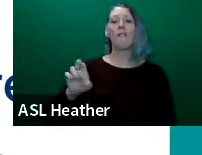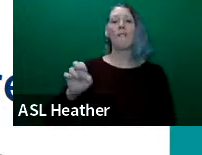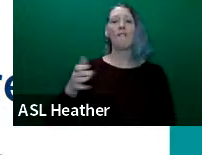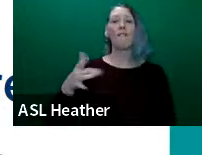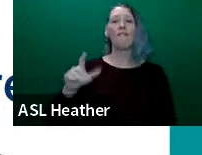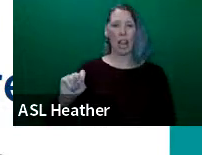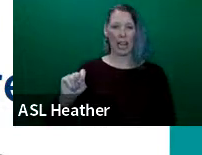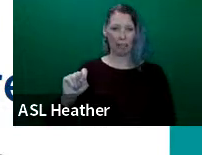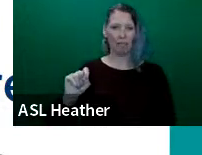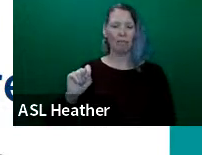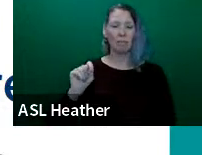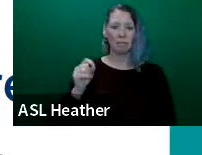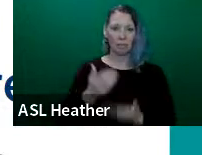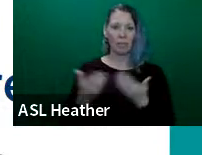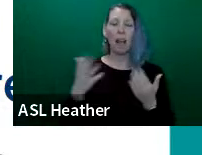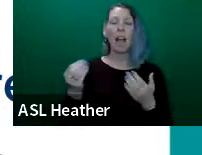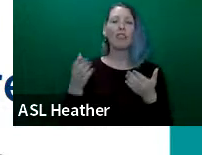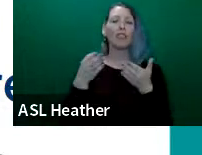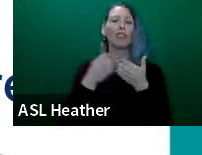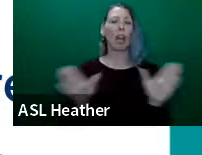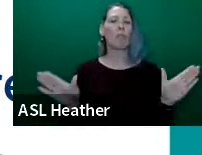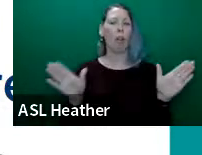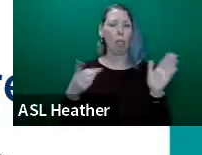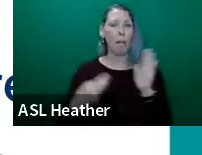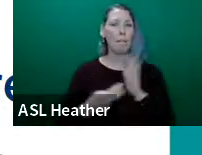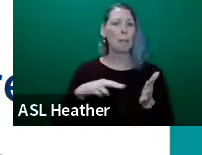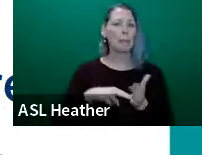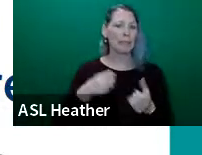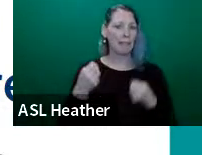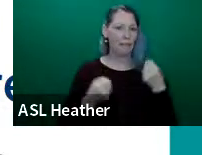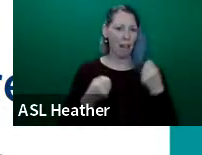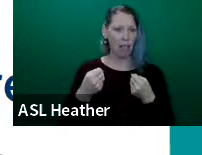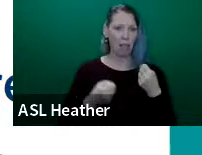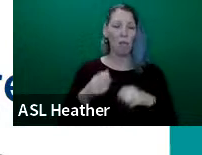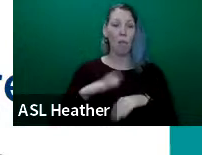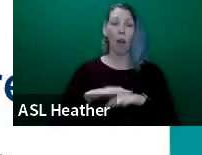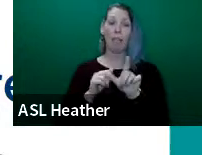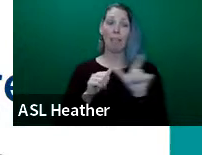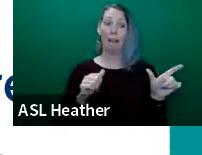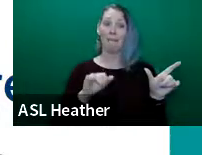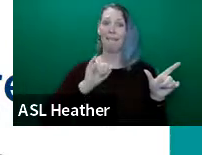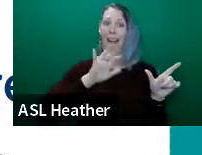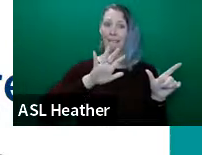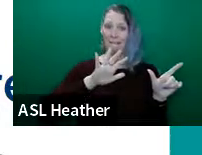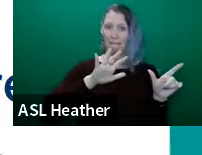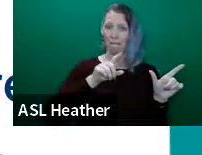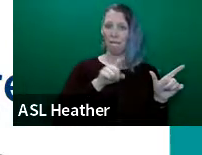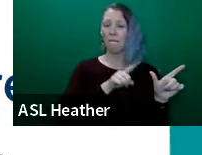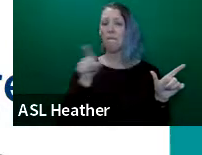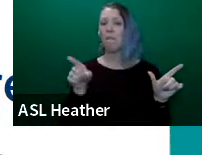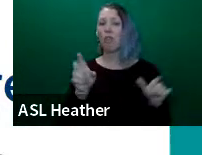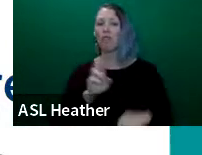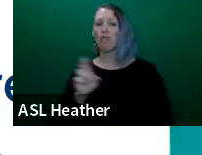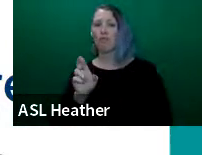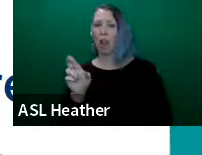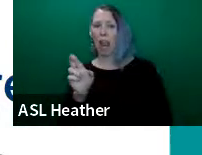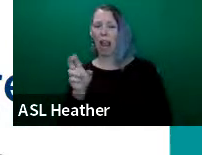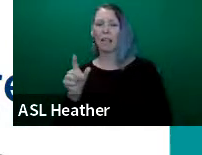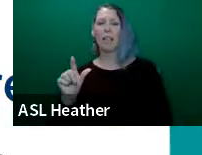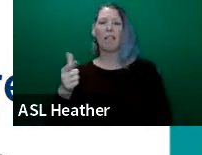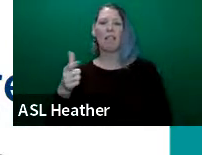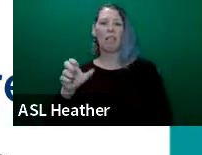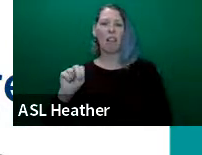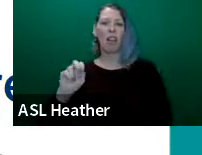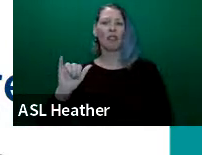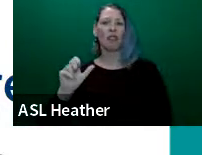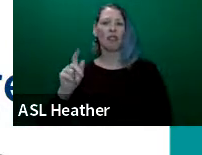as general purpose vehicles. The bar charts on the left are the Interstate Bridge. The bar charts on the right are the Glen Jackson Bridge. You can